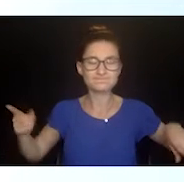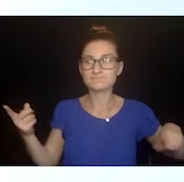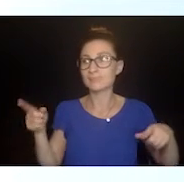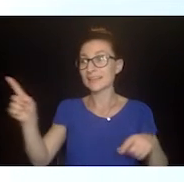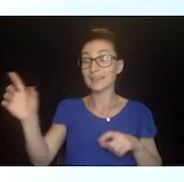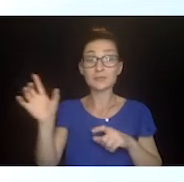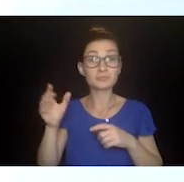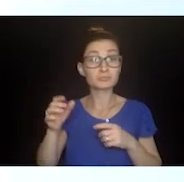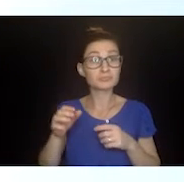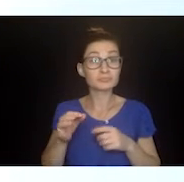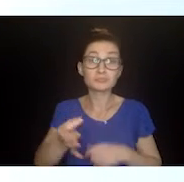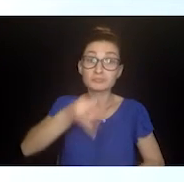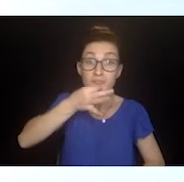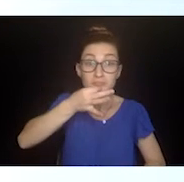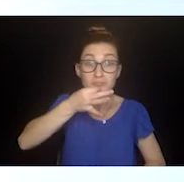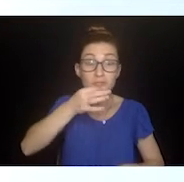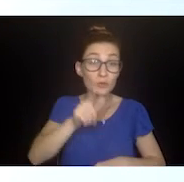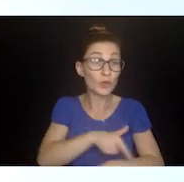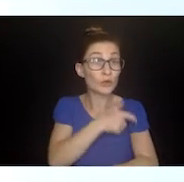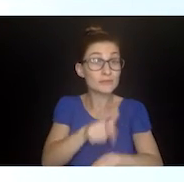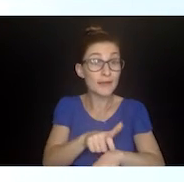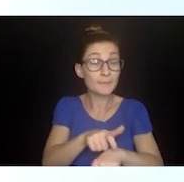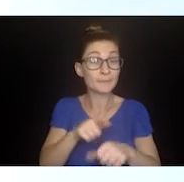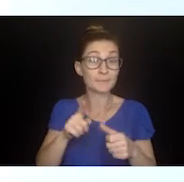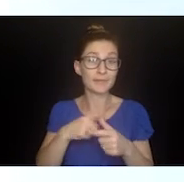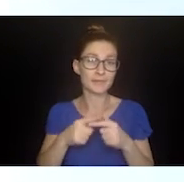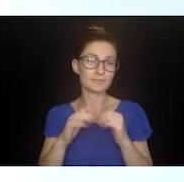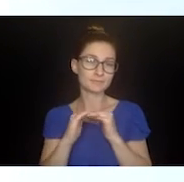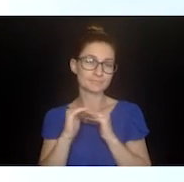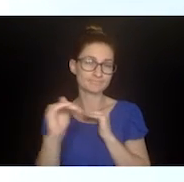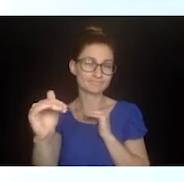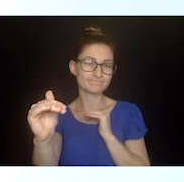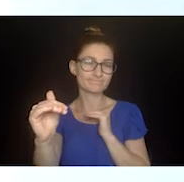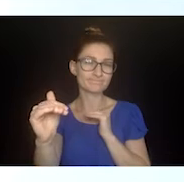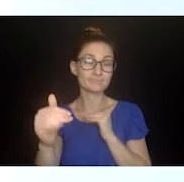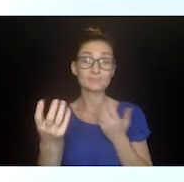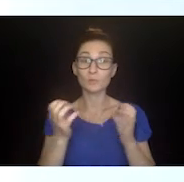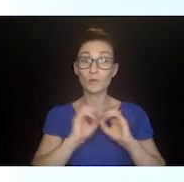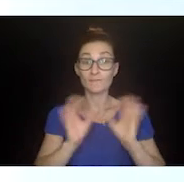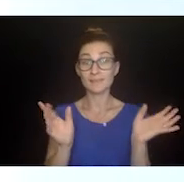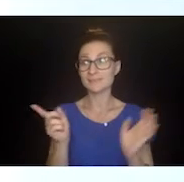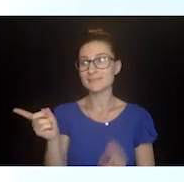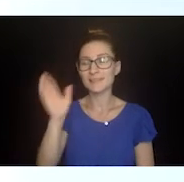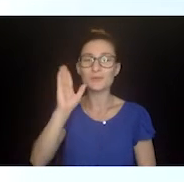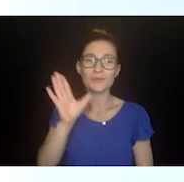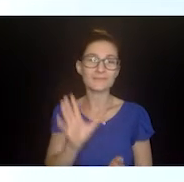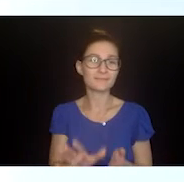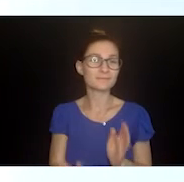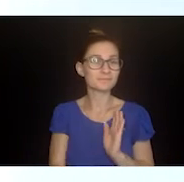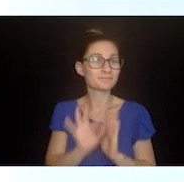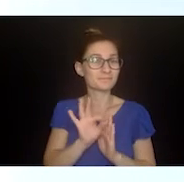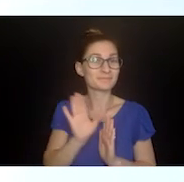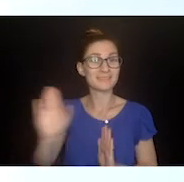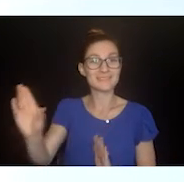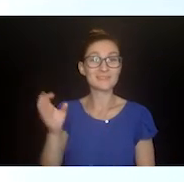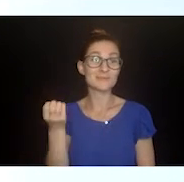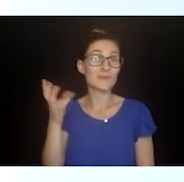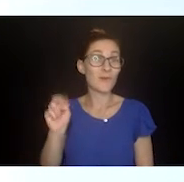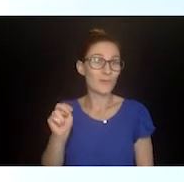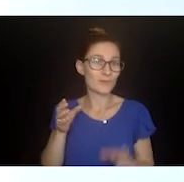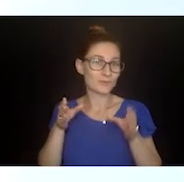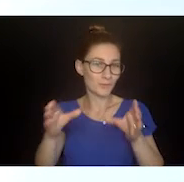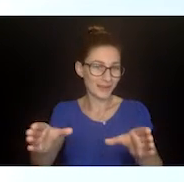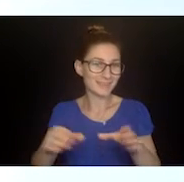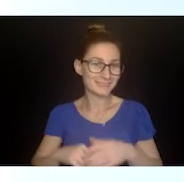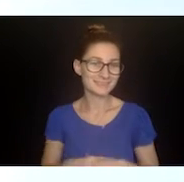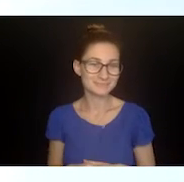he excelled for a while, and then he plateaued. So what was obvious is that he was going to find his own way, and indeed he has.